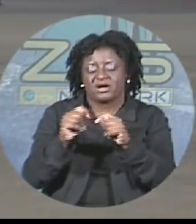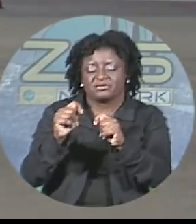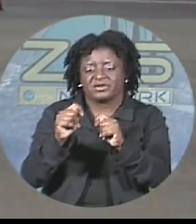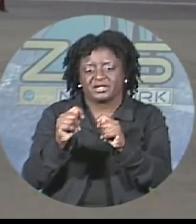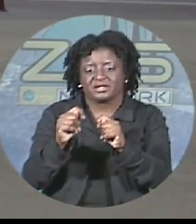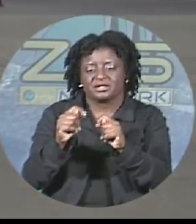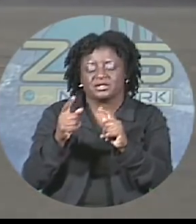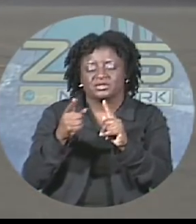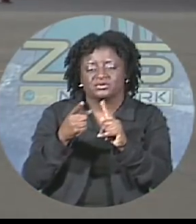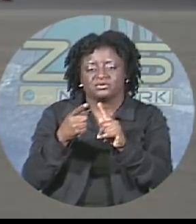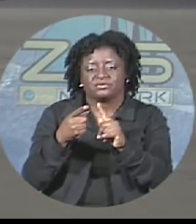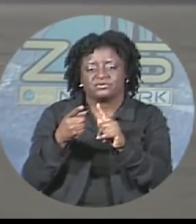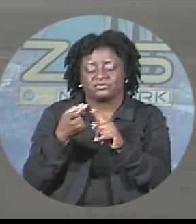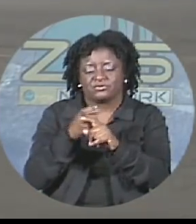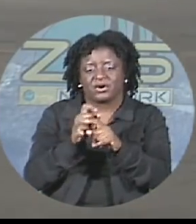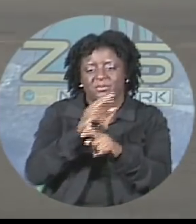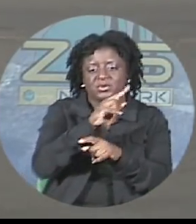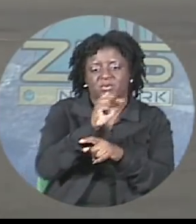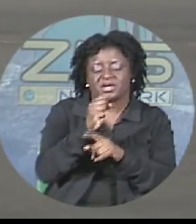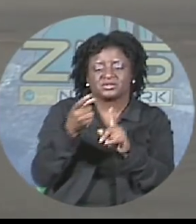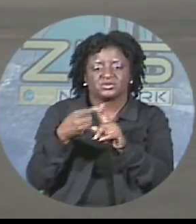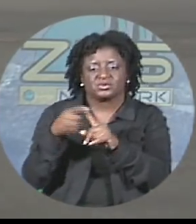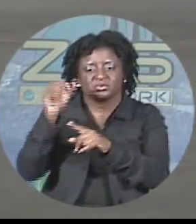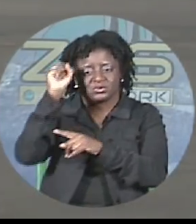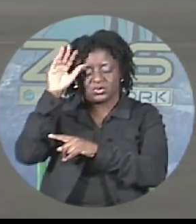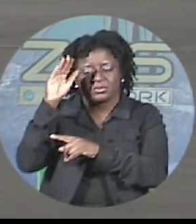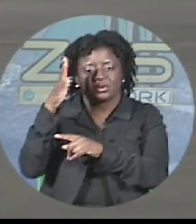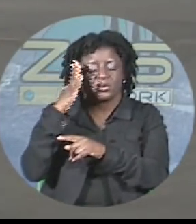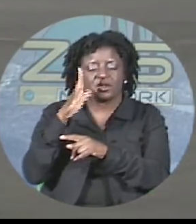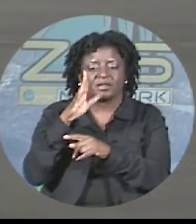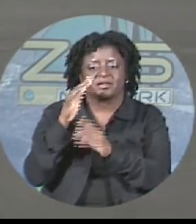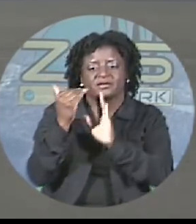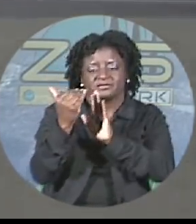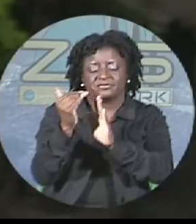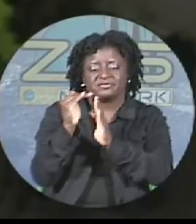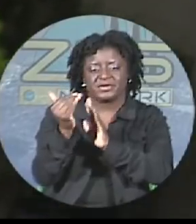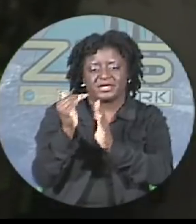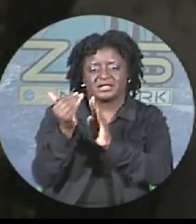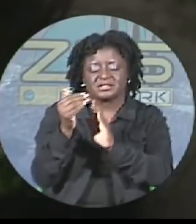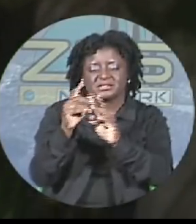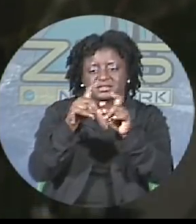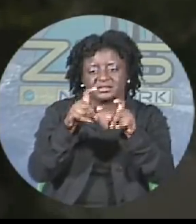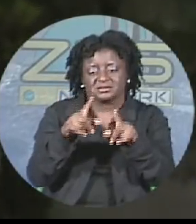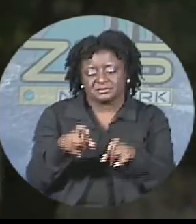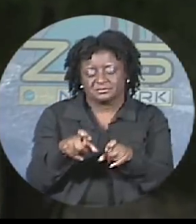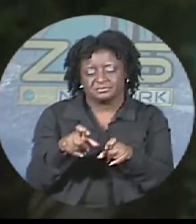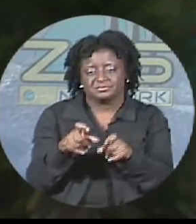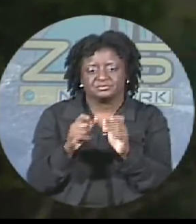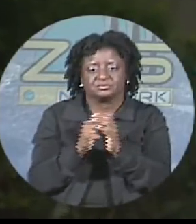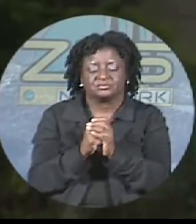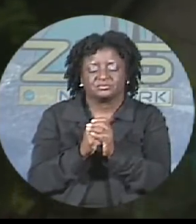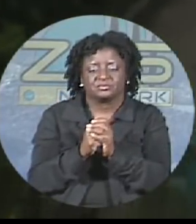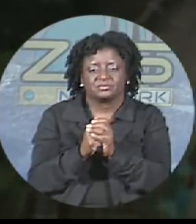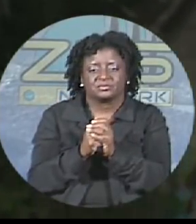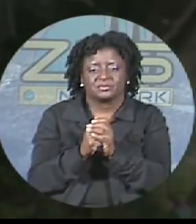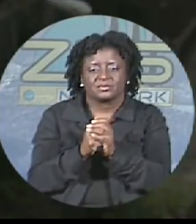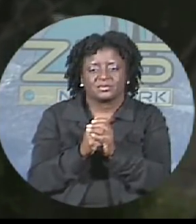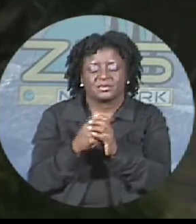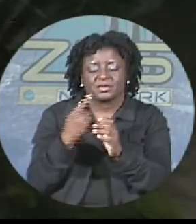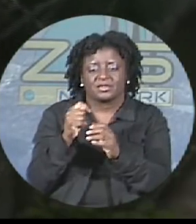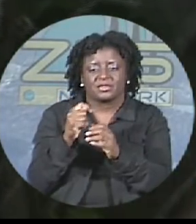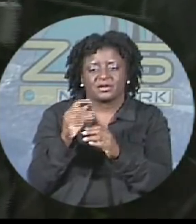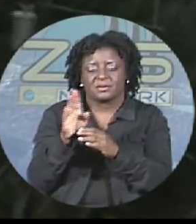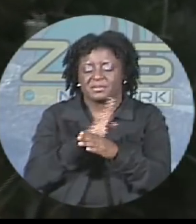the importance of extraditing fugitives will also be reinforced. The ambassador noted that diplomatic and business